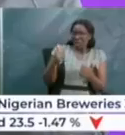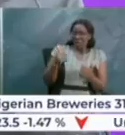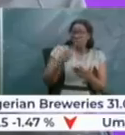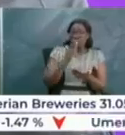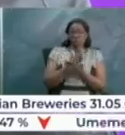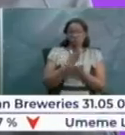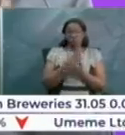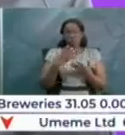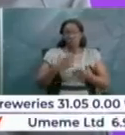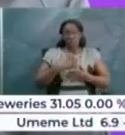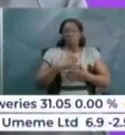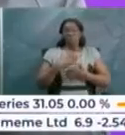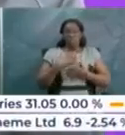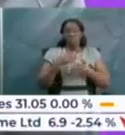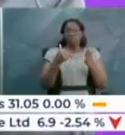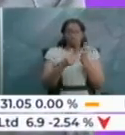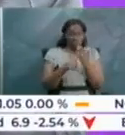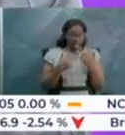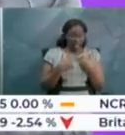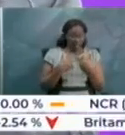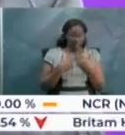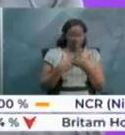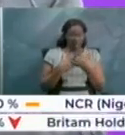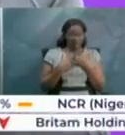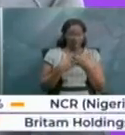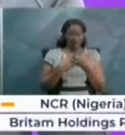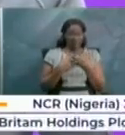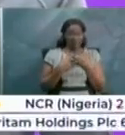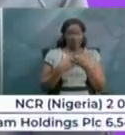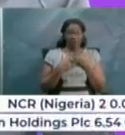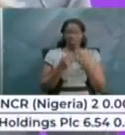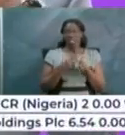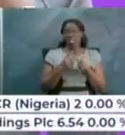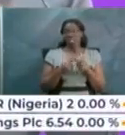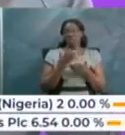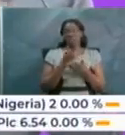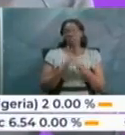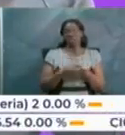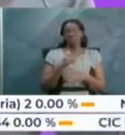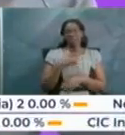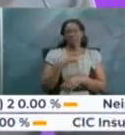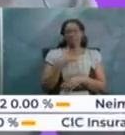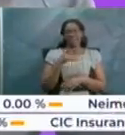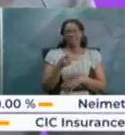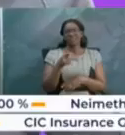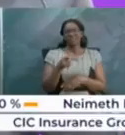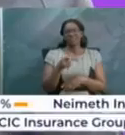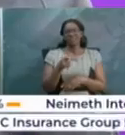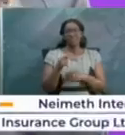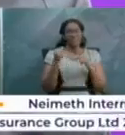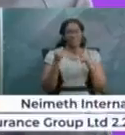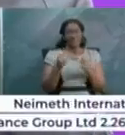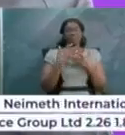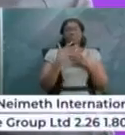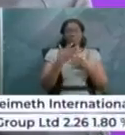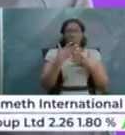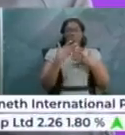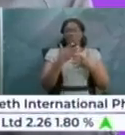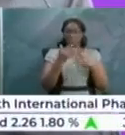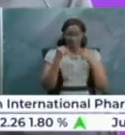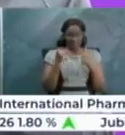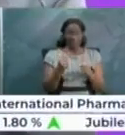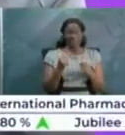people, or rather people living the condition of asthma, find it a bit harder to breathe when it has the